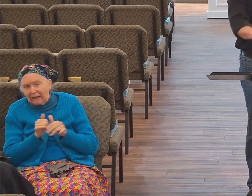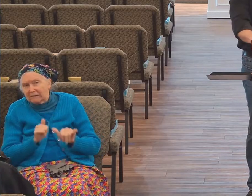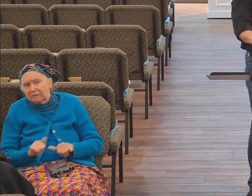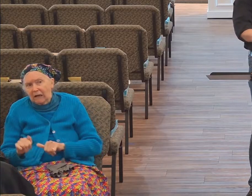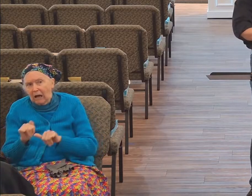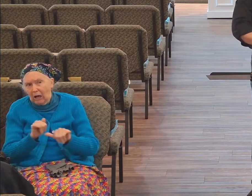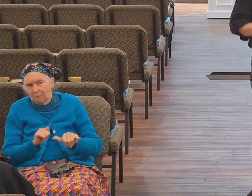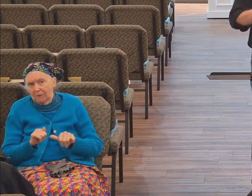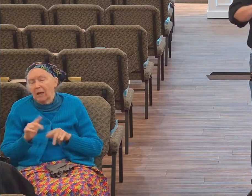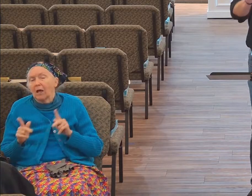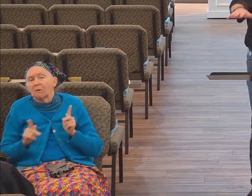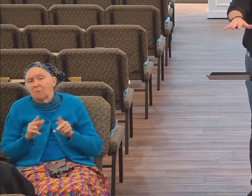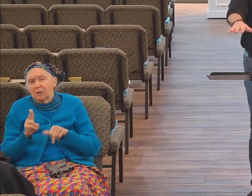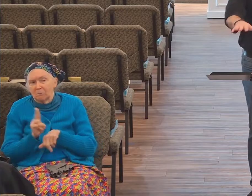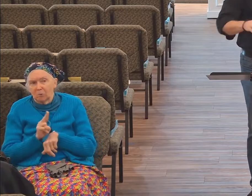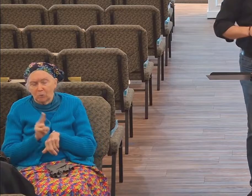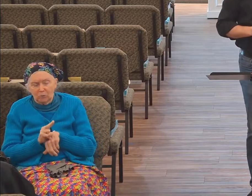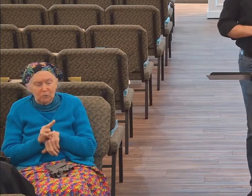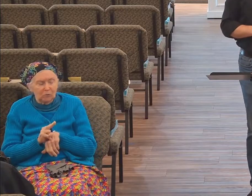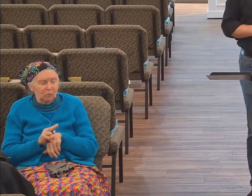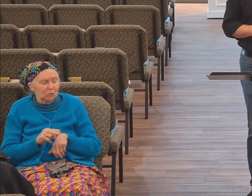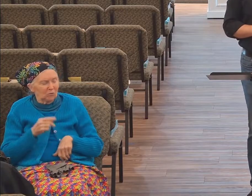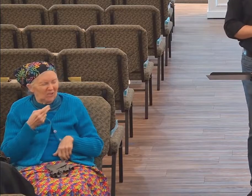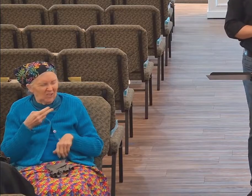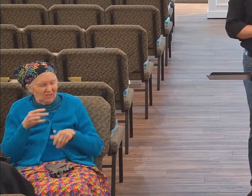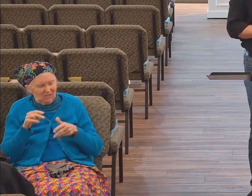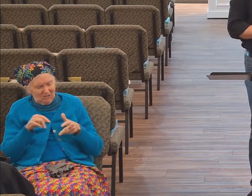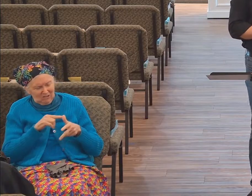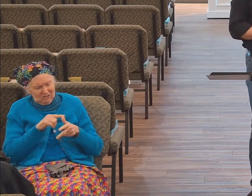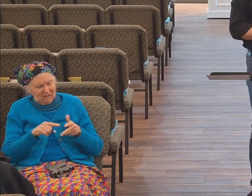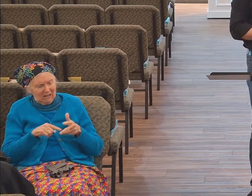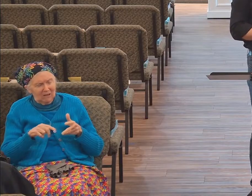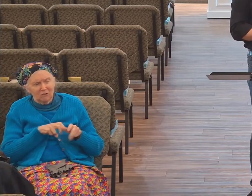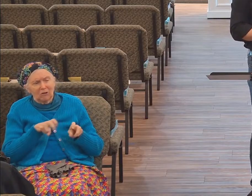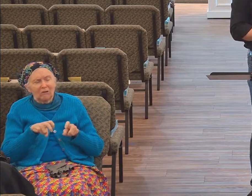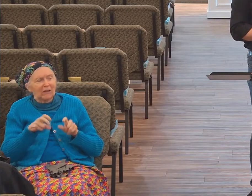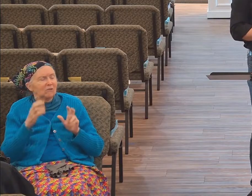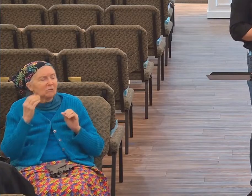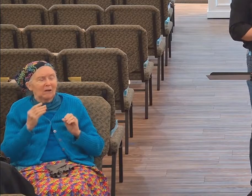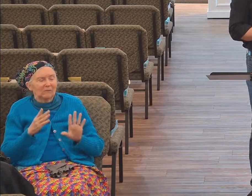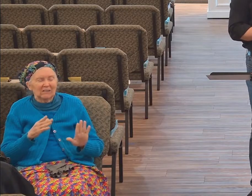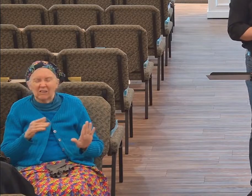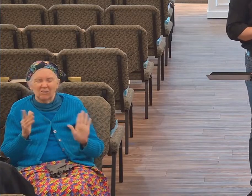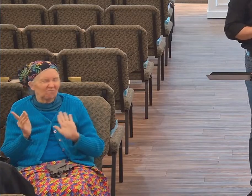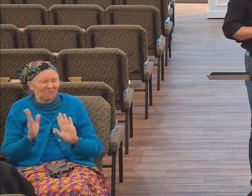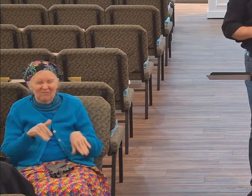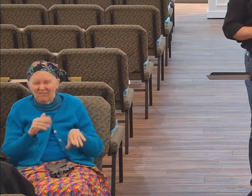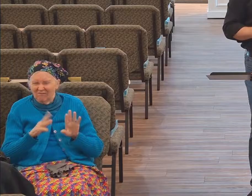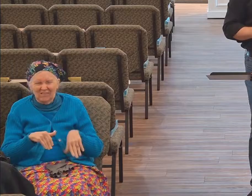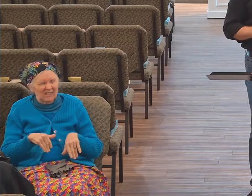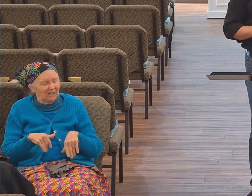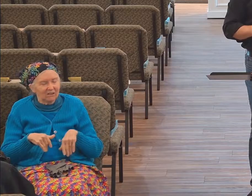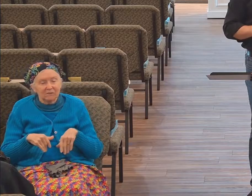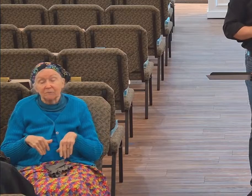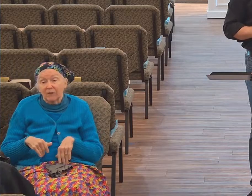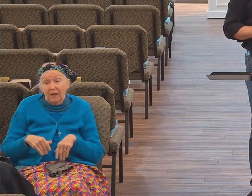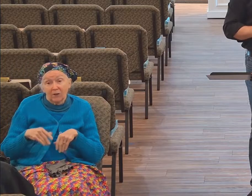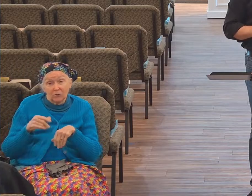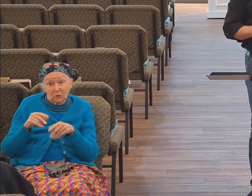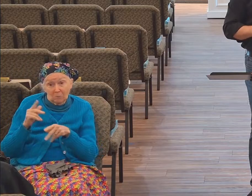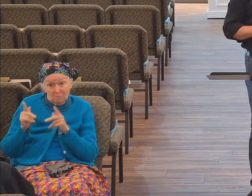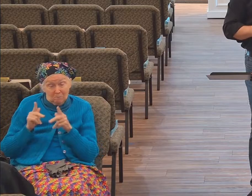people used to discredit people like Paul. Okay? That's important. You